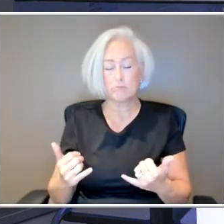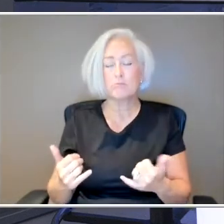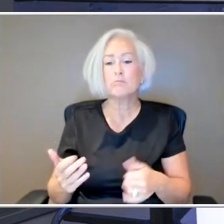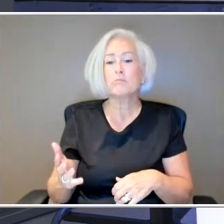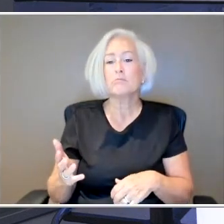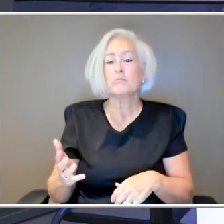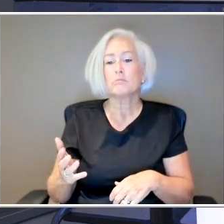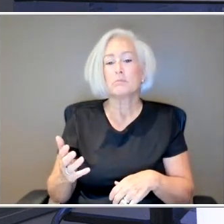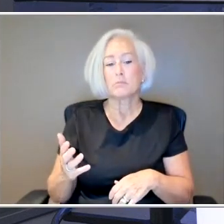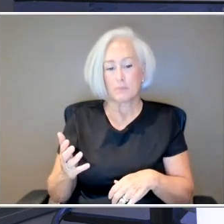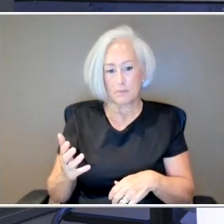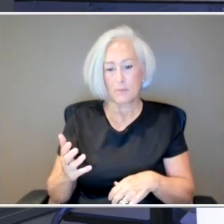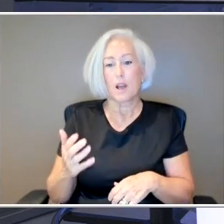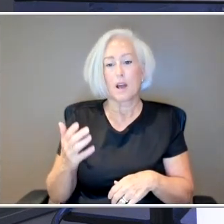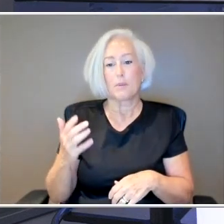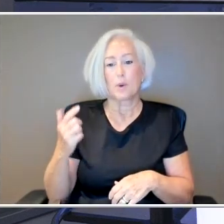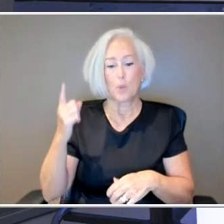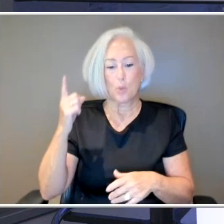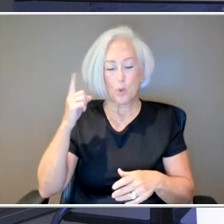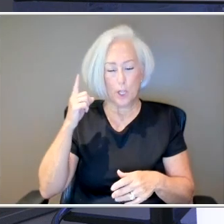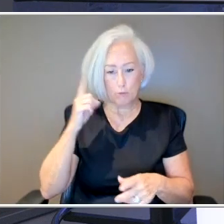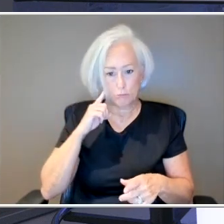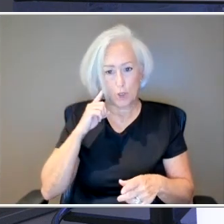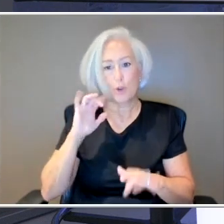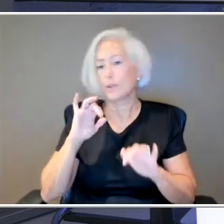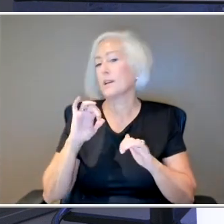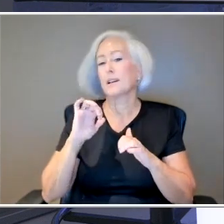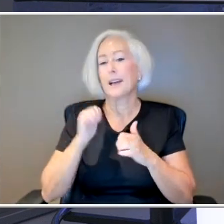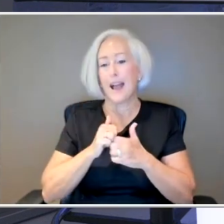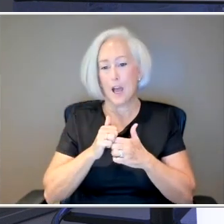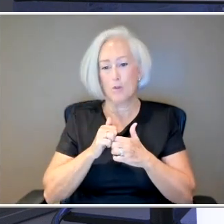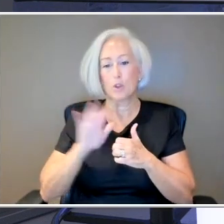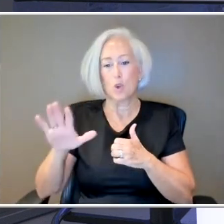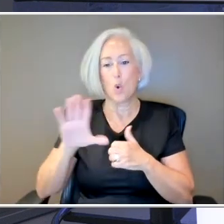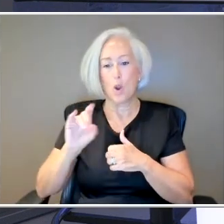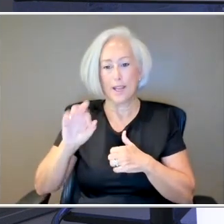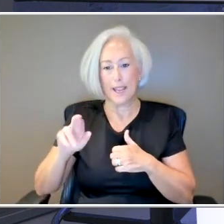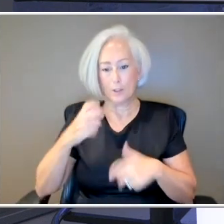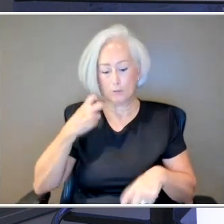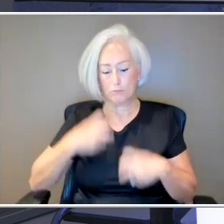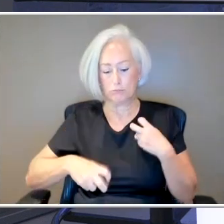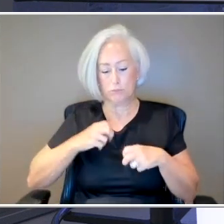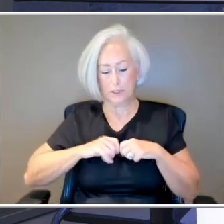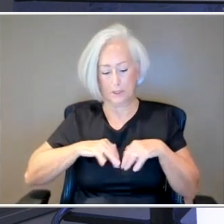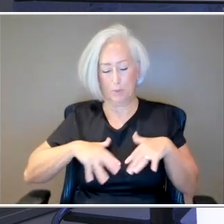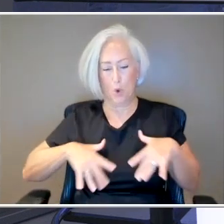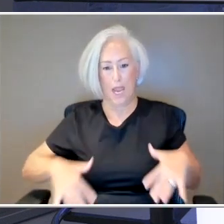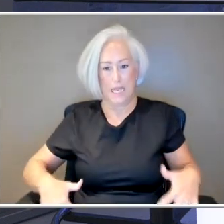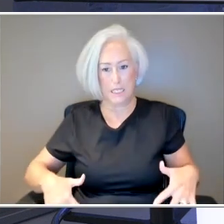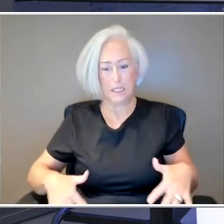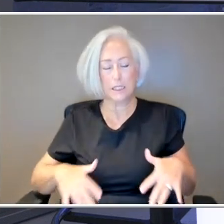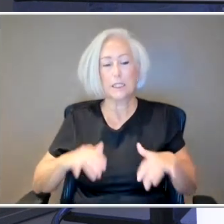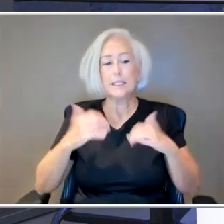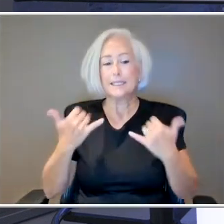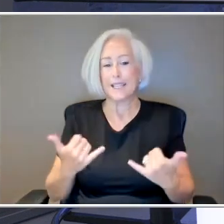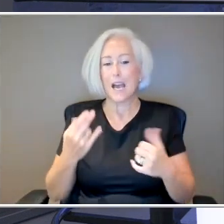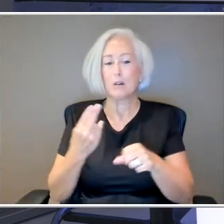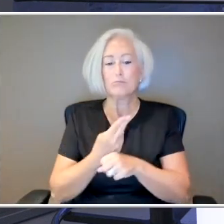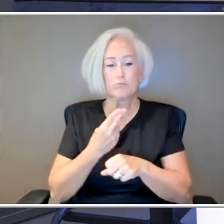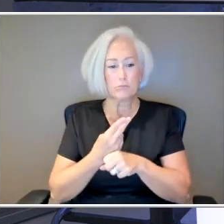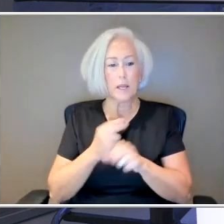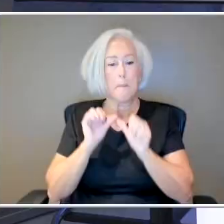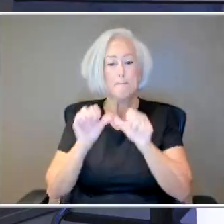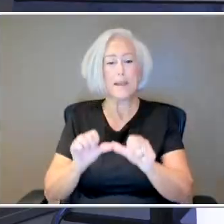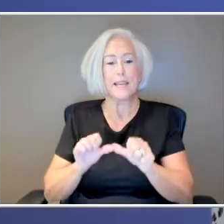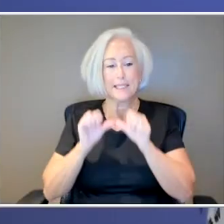in the story just about how it came and it ended up spreading. So now you're on maintenance chemo. How has that been going for you? My whole